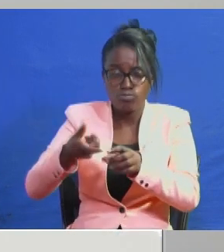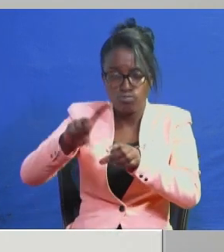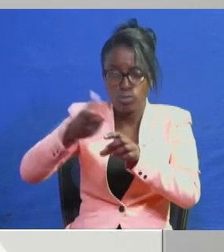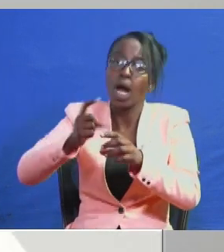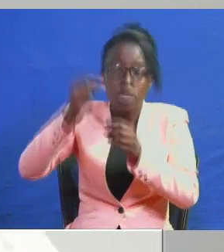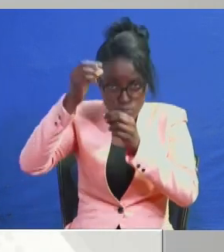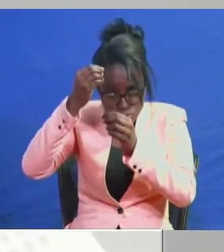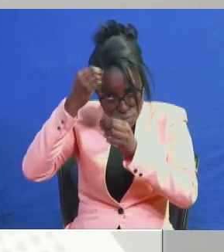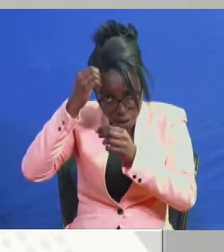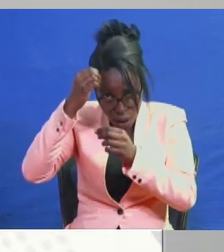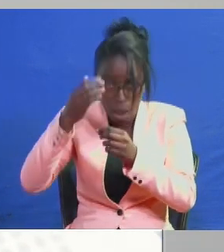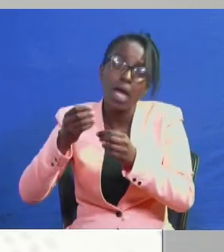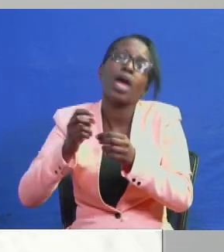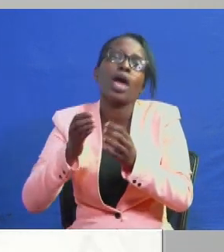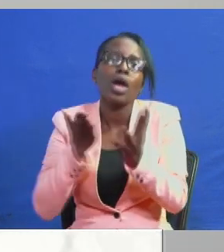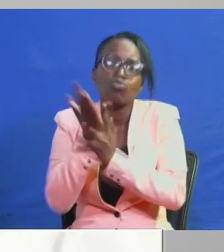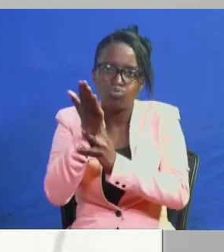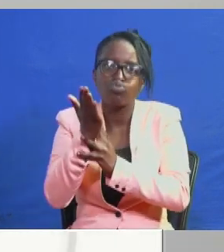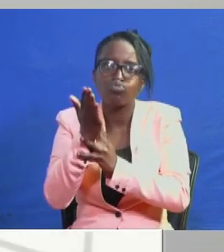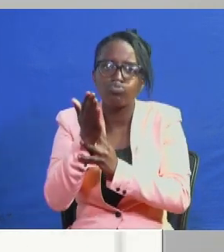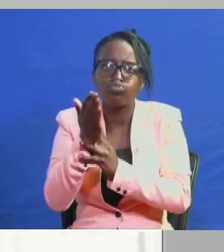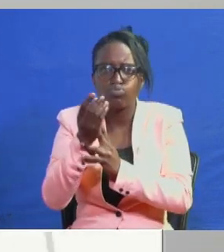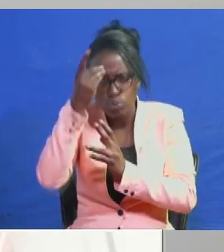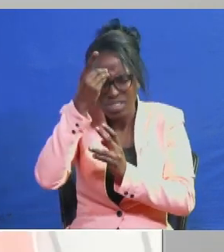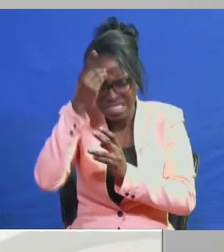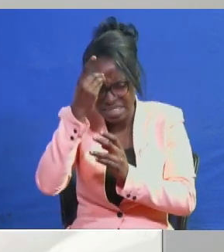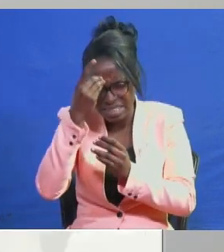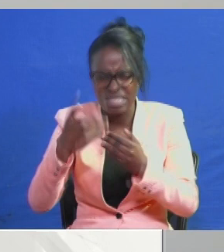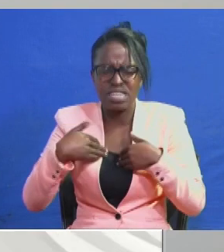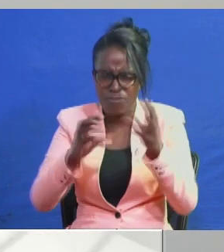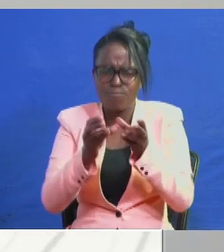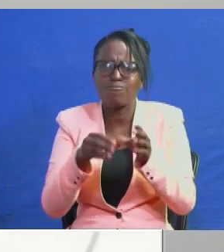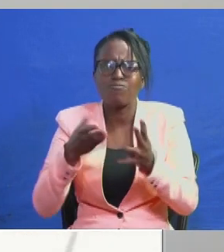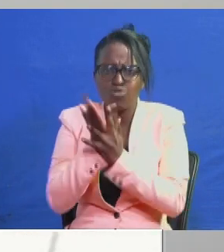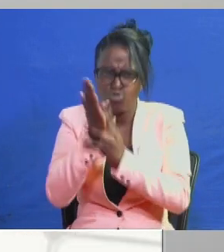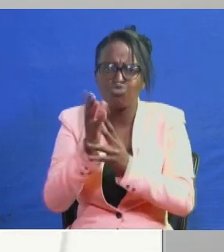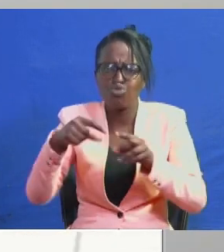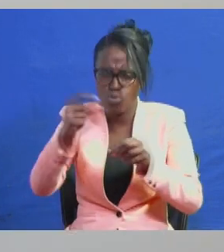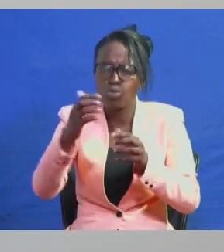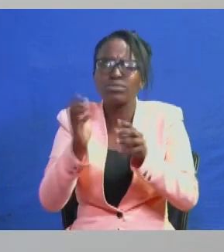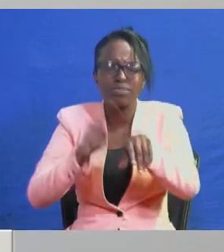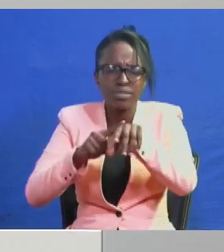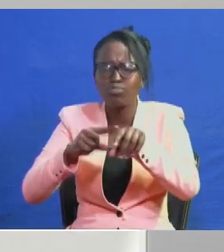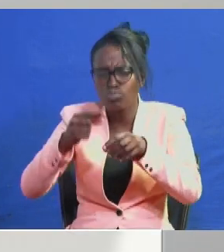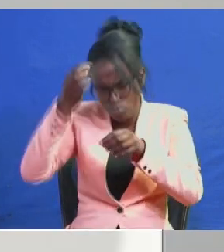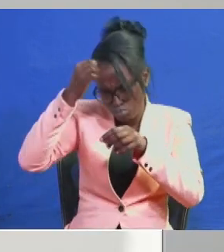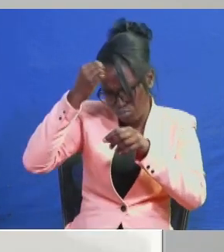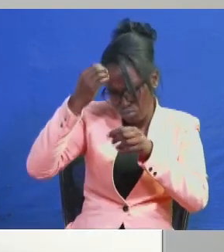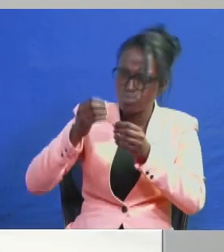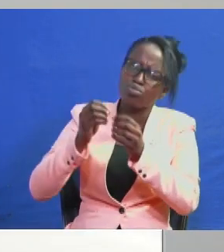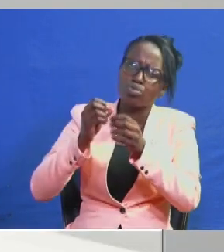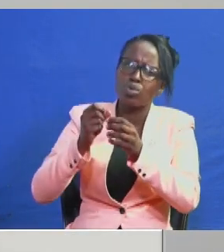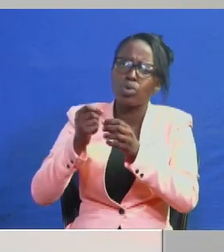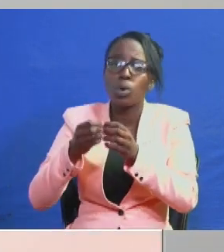process that you're going through cannot stand or cannot support hair transplant. So that is one scenario. We just discussed